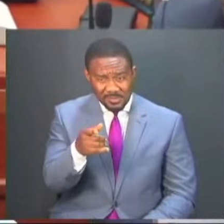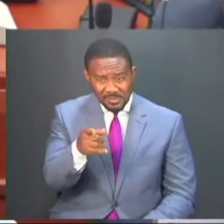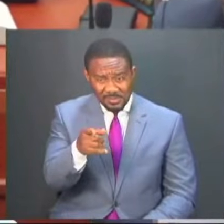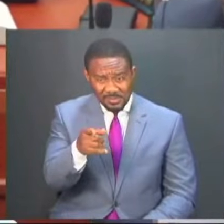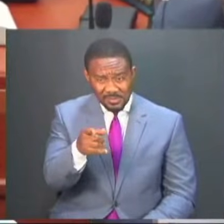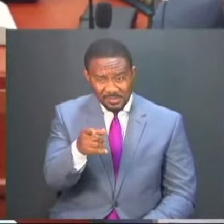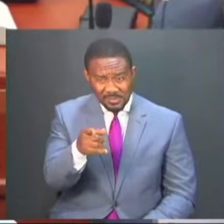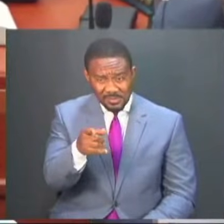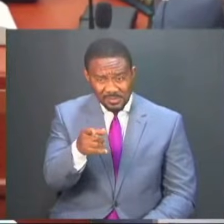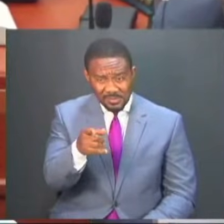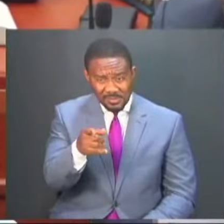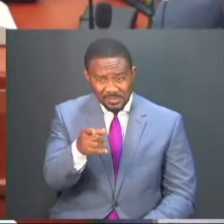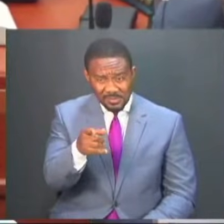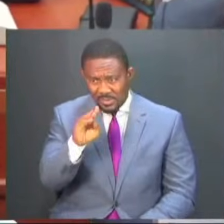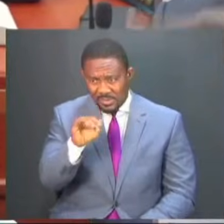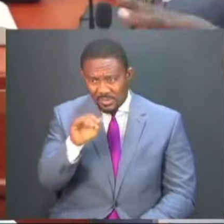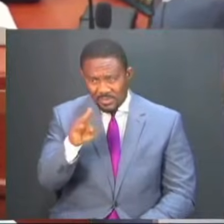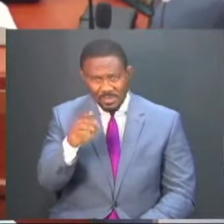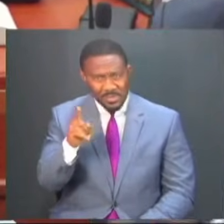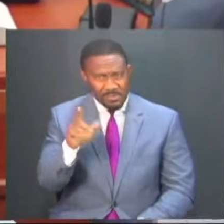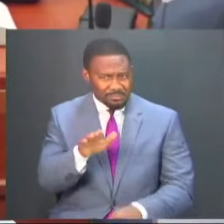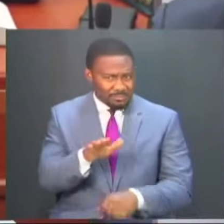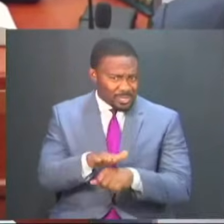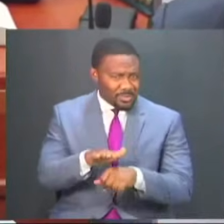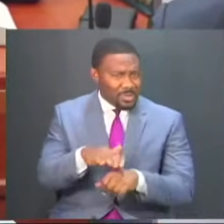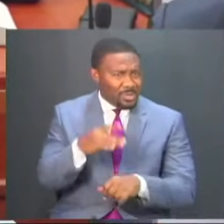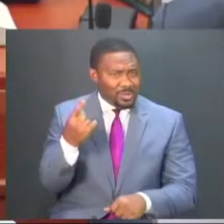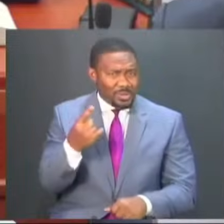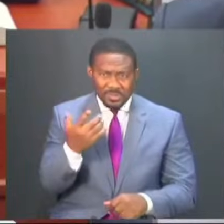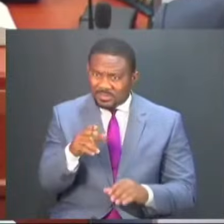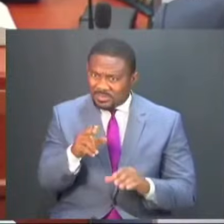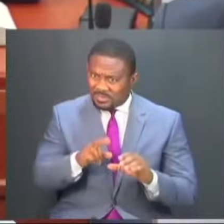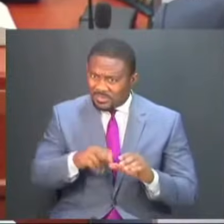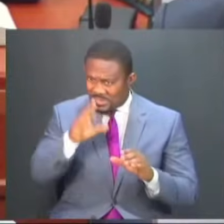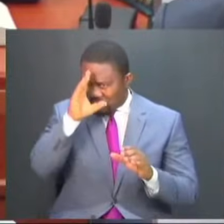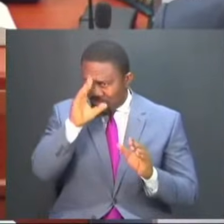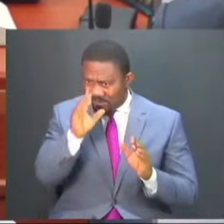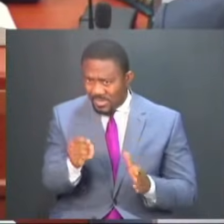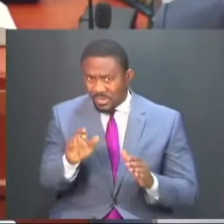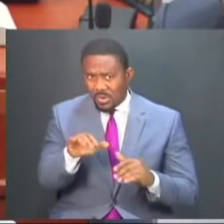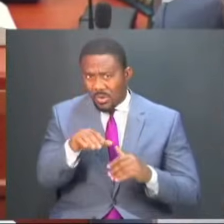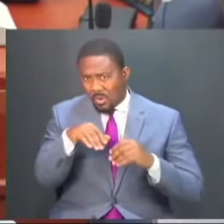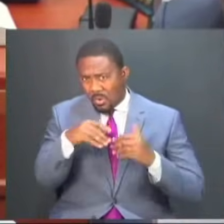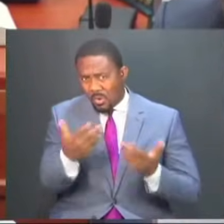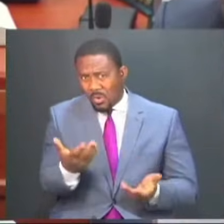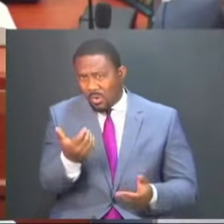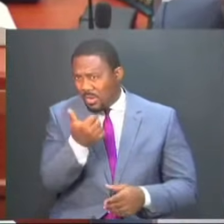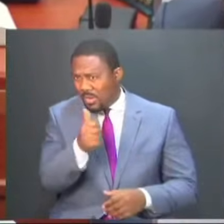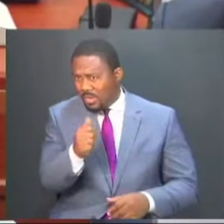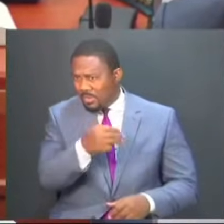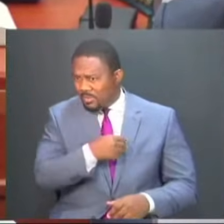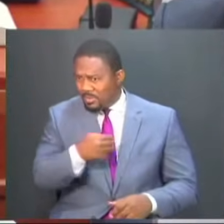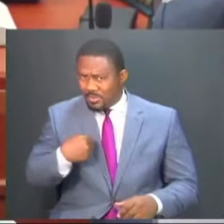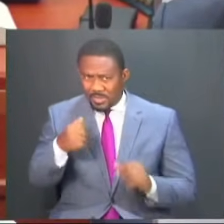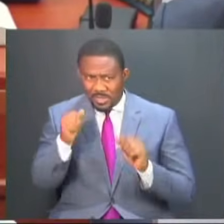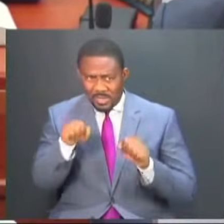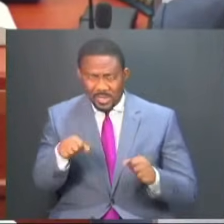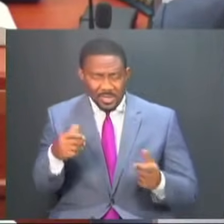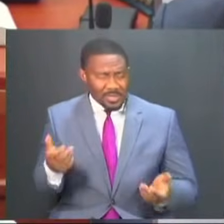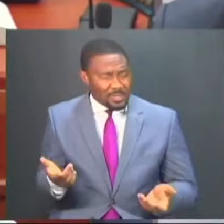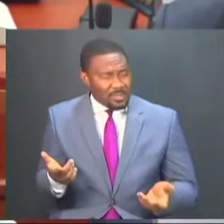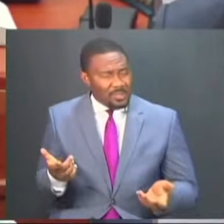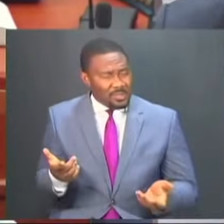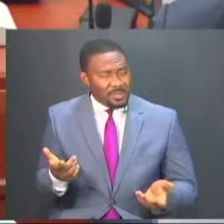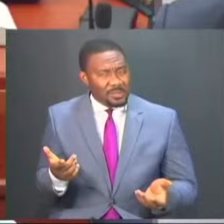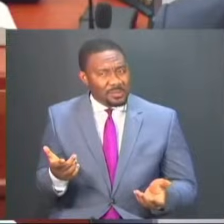on this matter. The chairman or any member of a committee can present a committee's report, and you keep repeating yourself